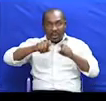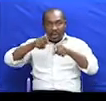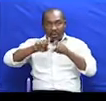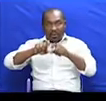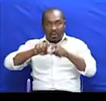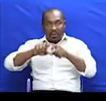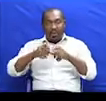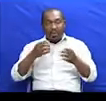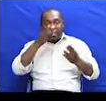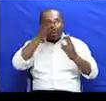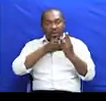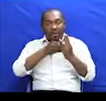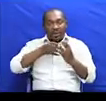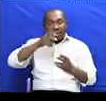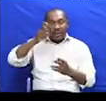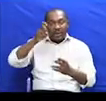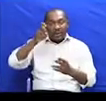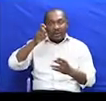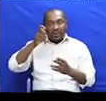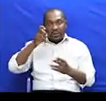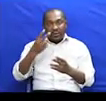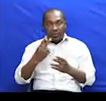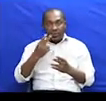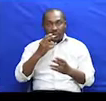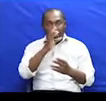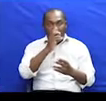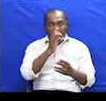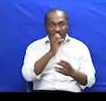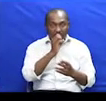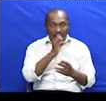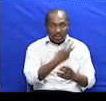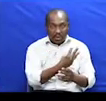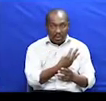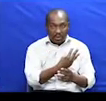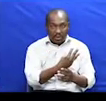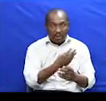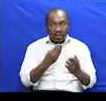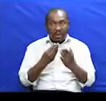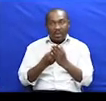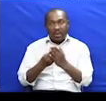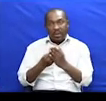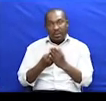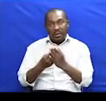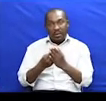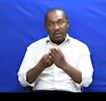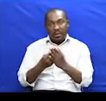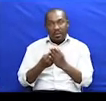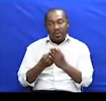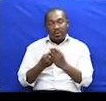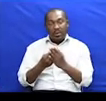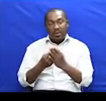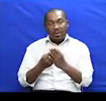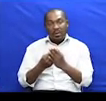metal carbonate and hydrochloric acid. So we'll go for solution as well. What is happening? It is metal